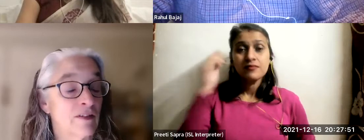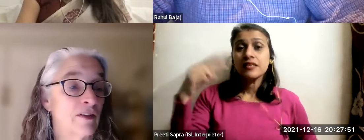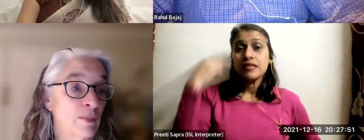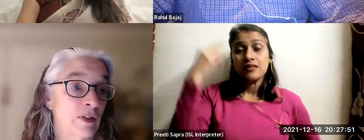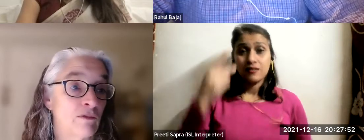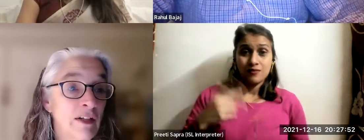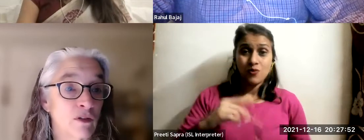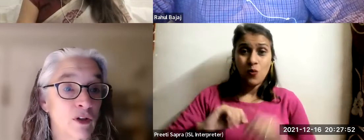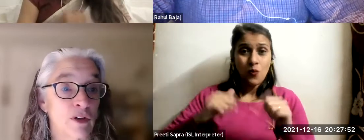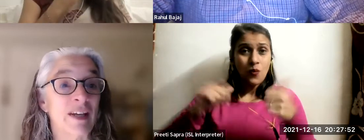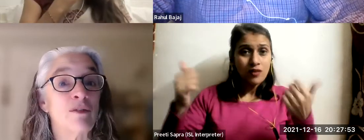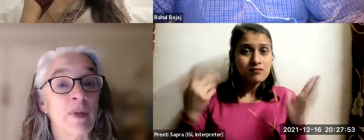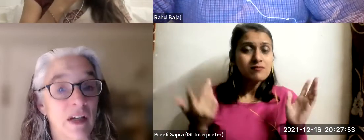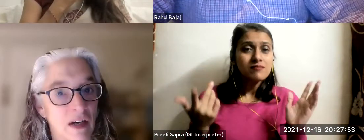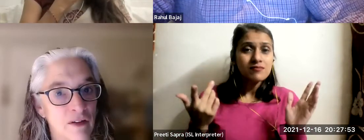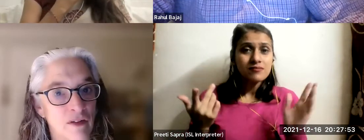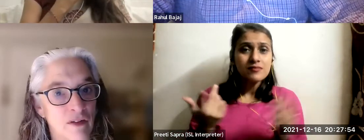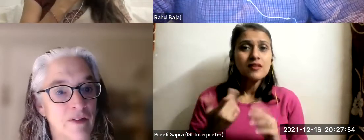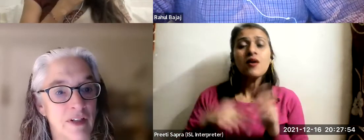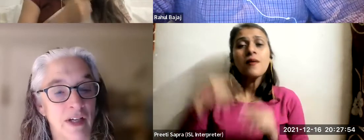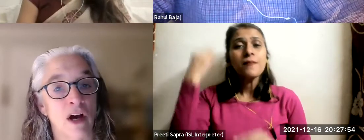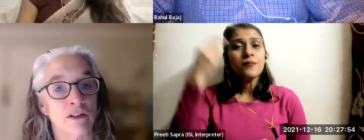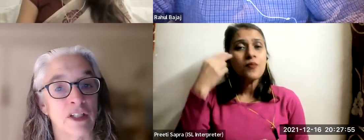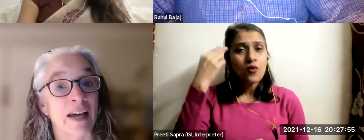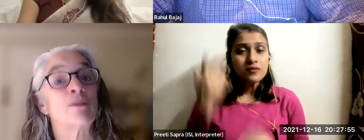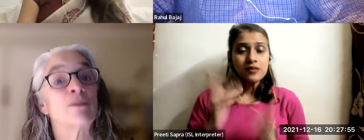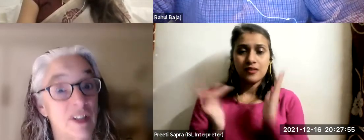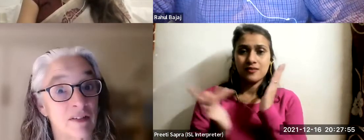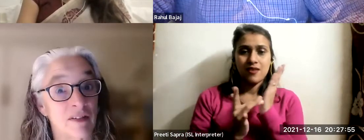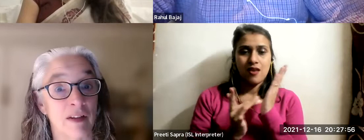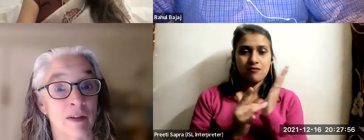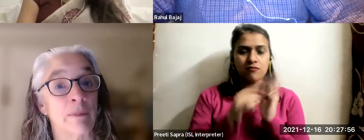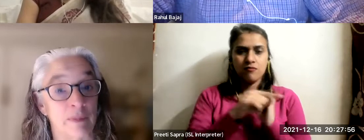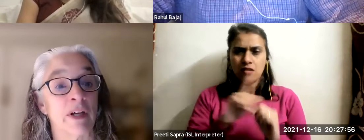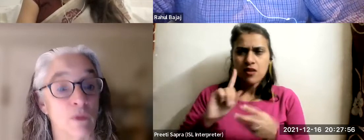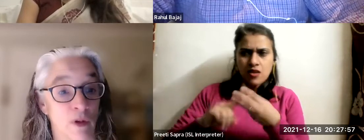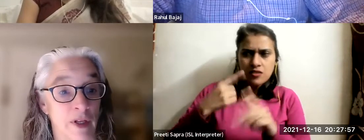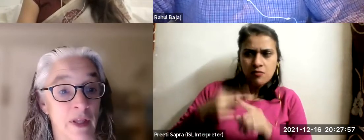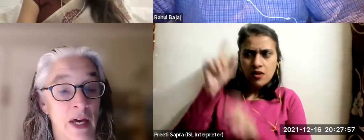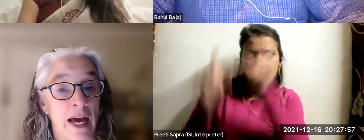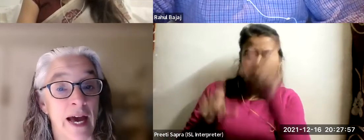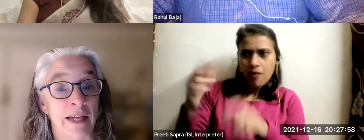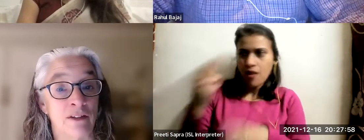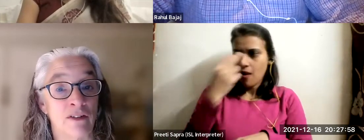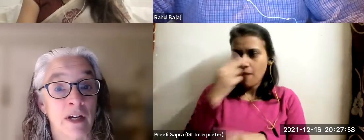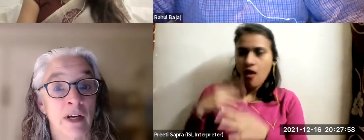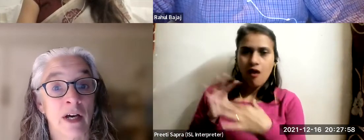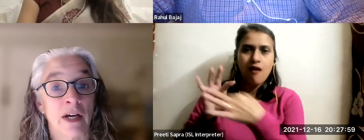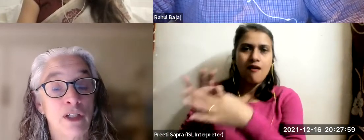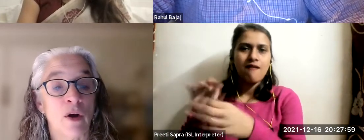successful as a disability rights lawyer is because of the technology expertise of the blind people I've worked with.